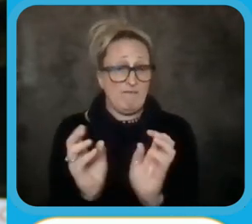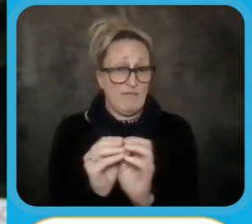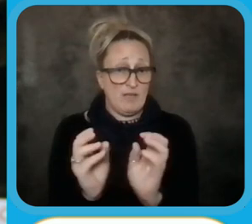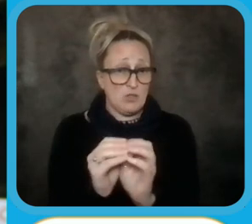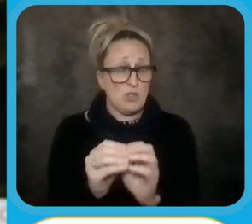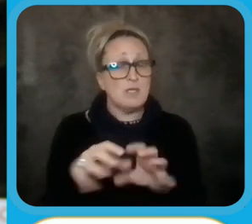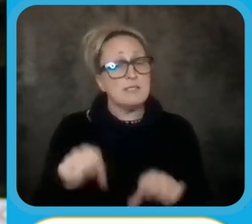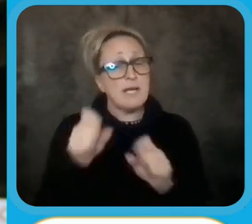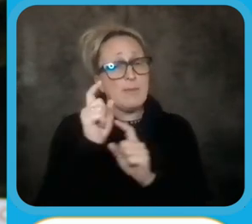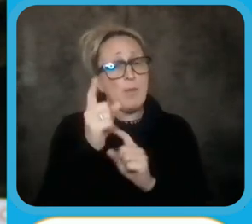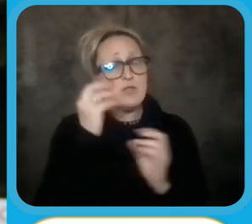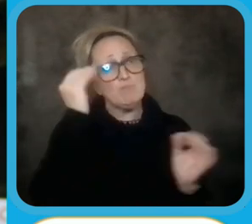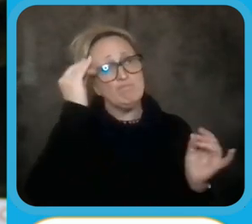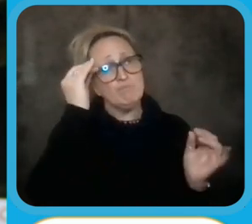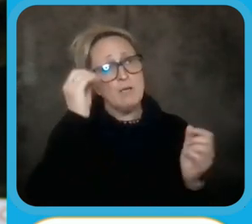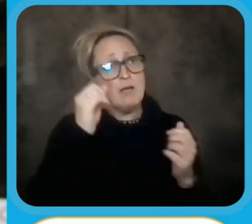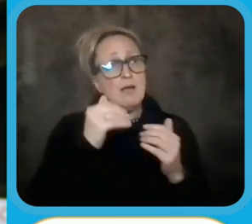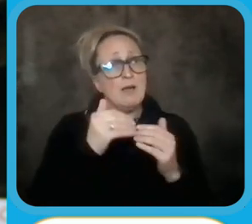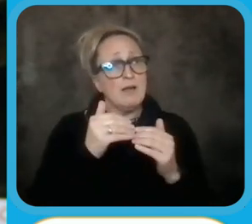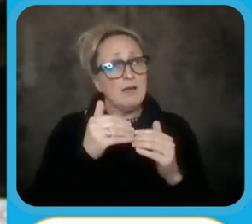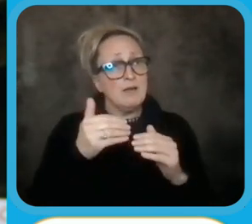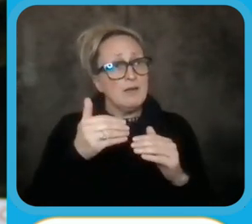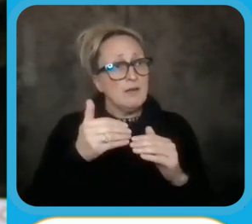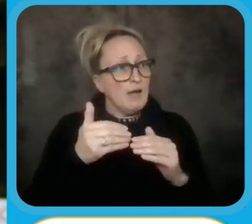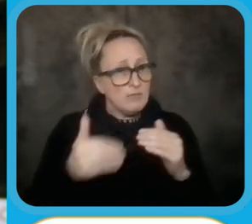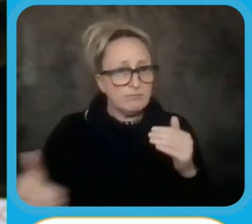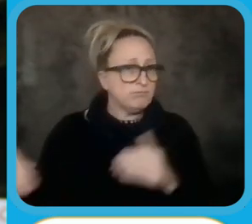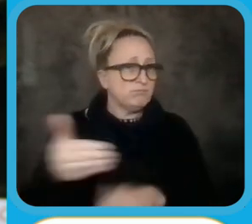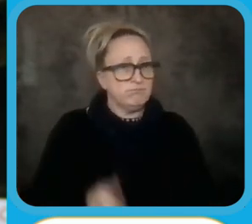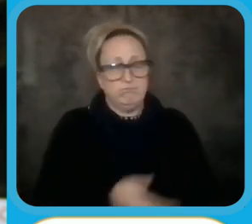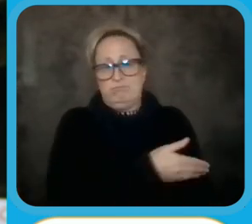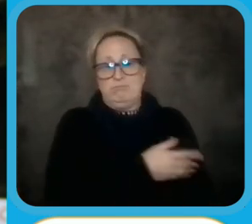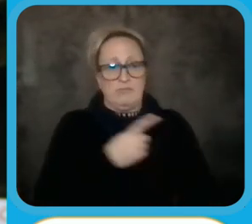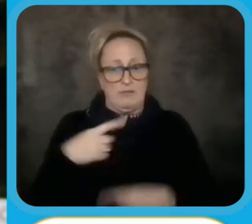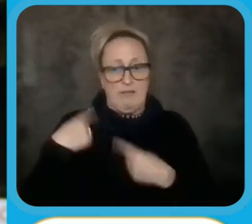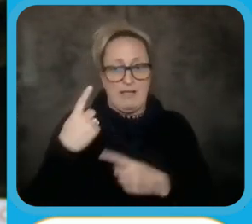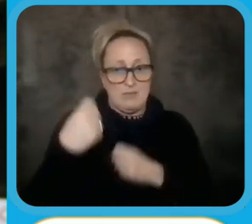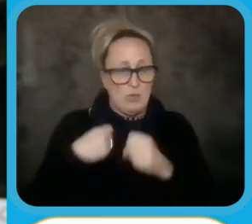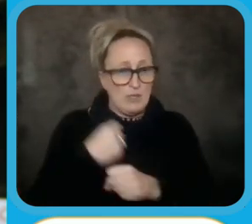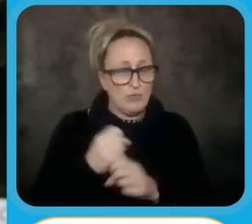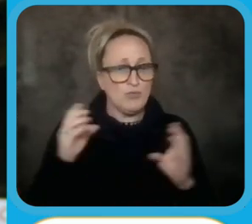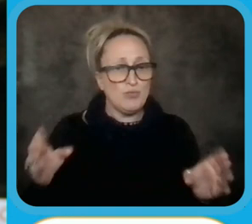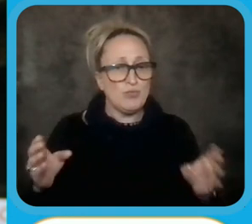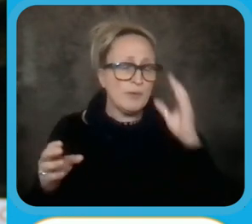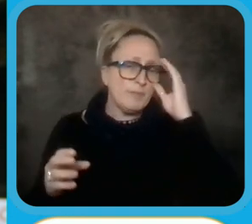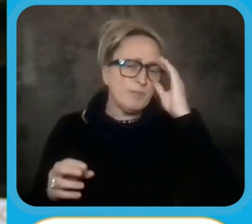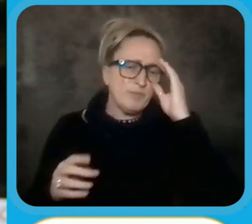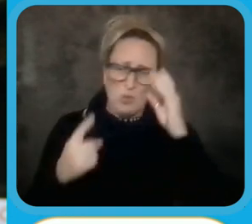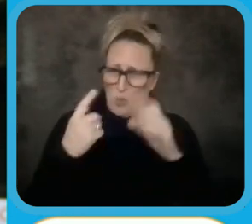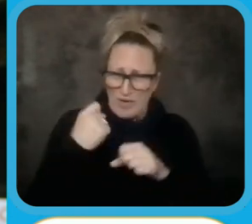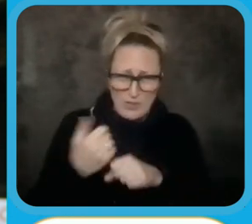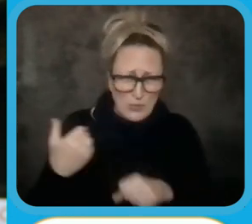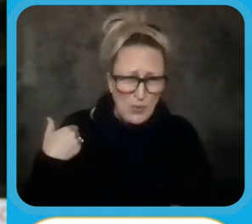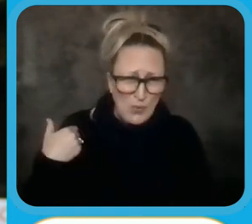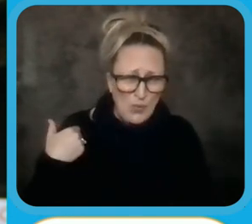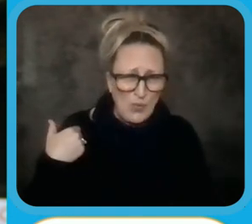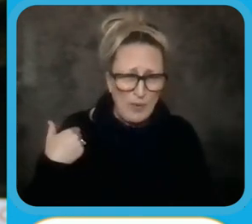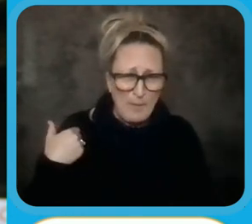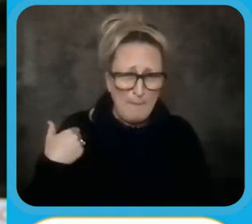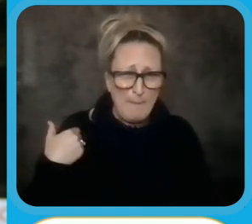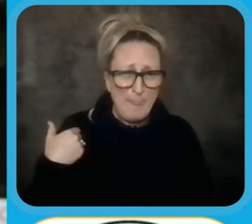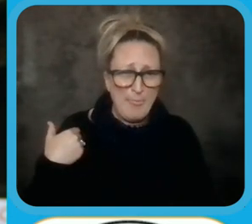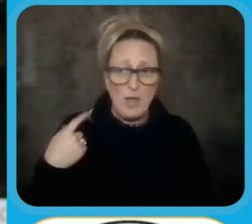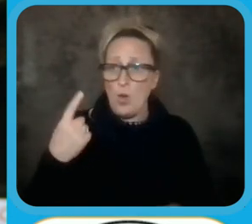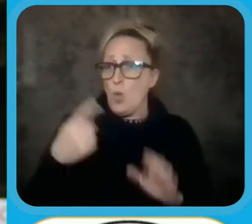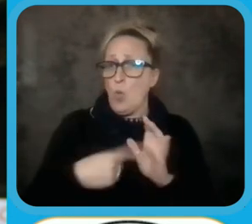moment to reflect on how far we all have come over the course of this last year. You know, it was just a year ago, a once in a